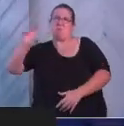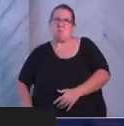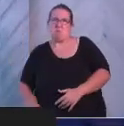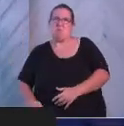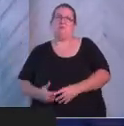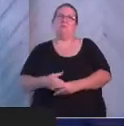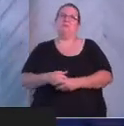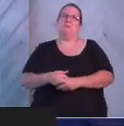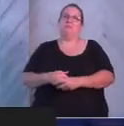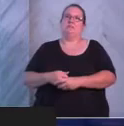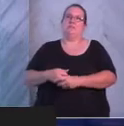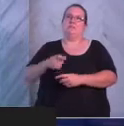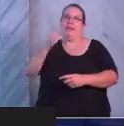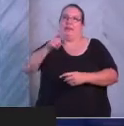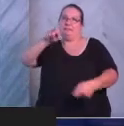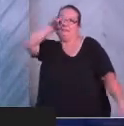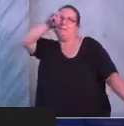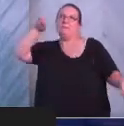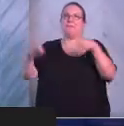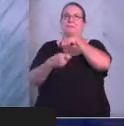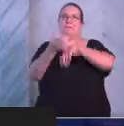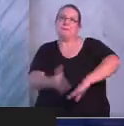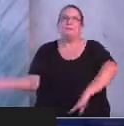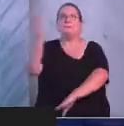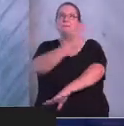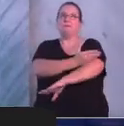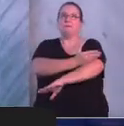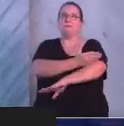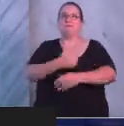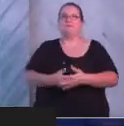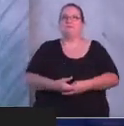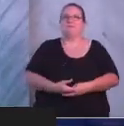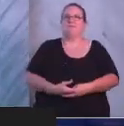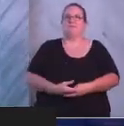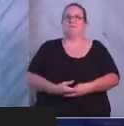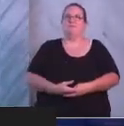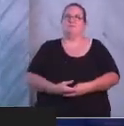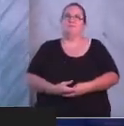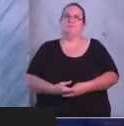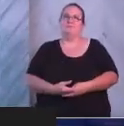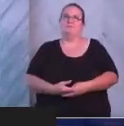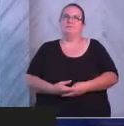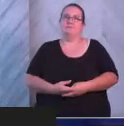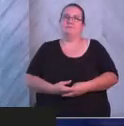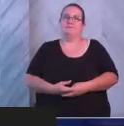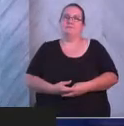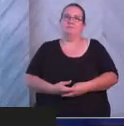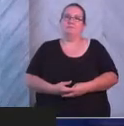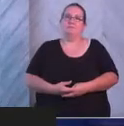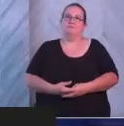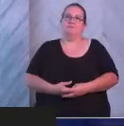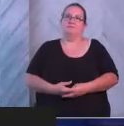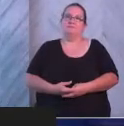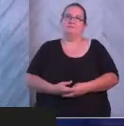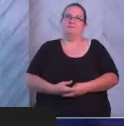could definitely use some freshening up and an overhaul or upgrading, as we can say. Employing people of